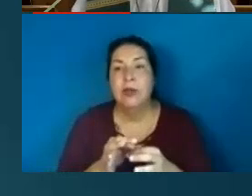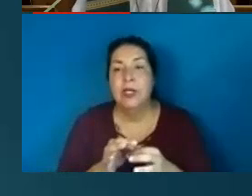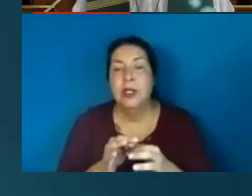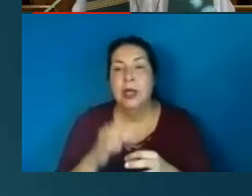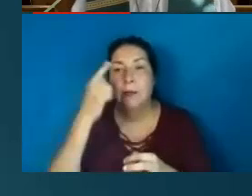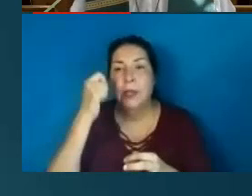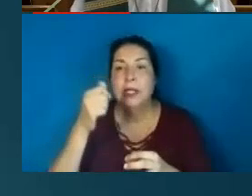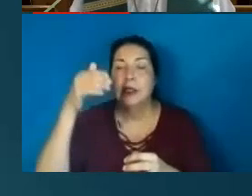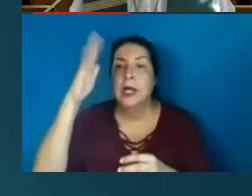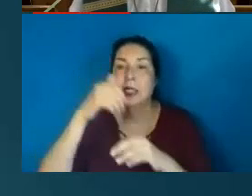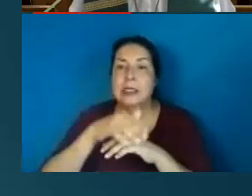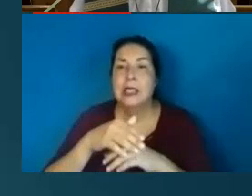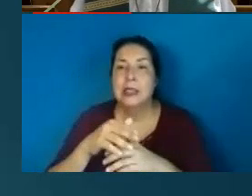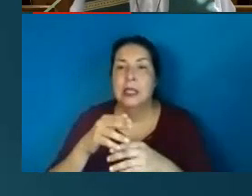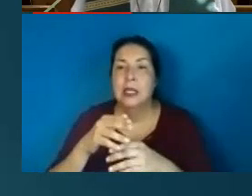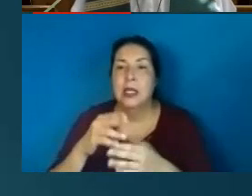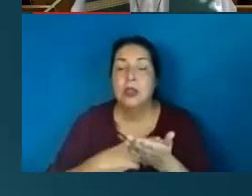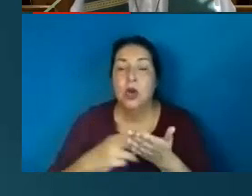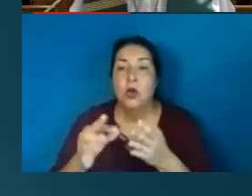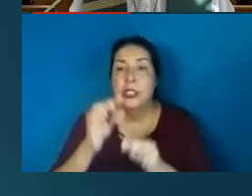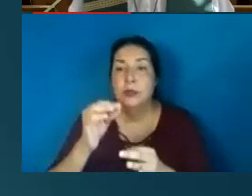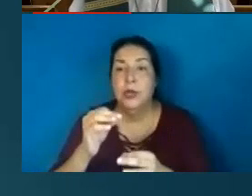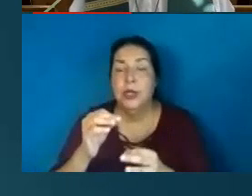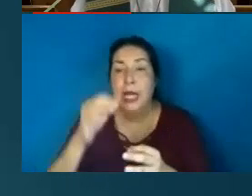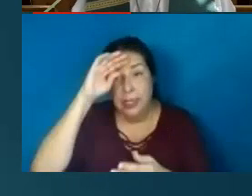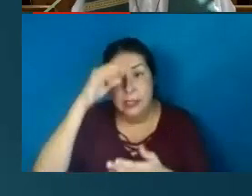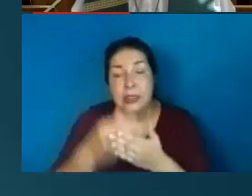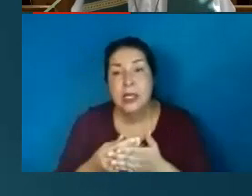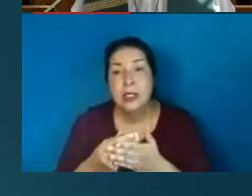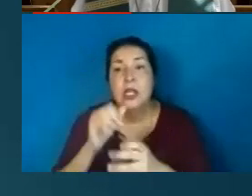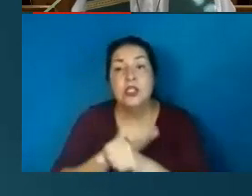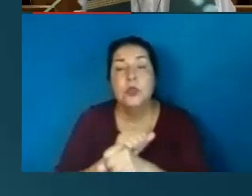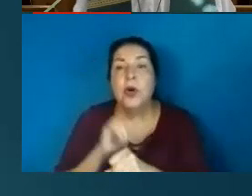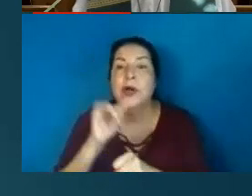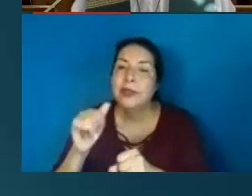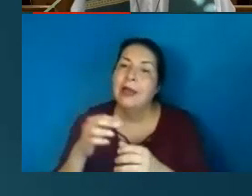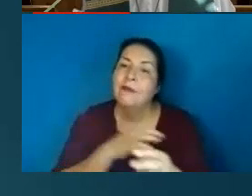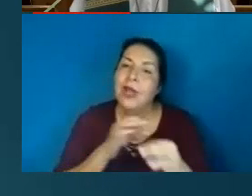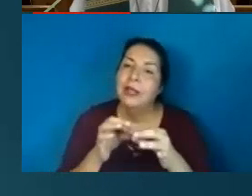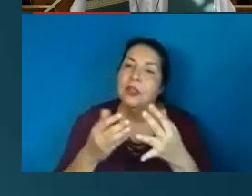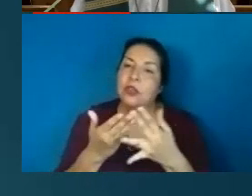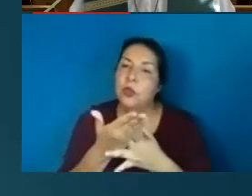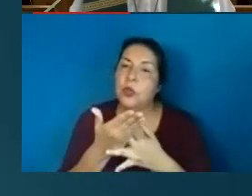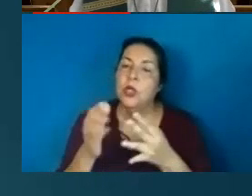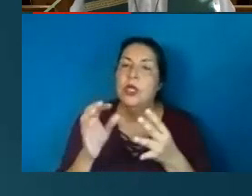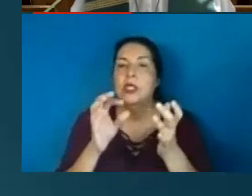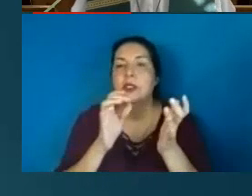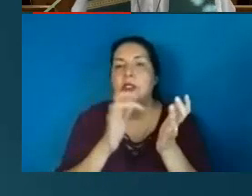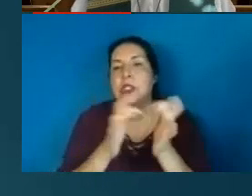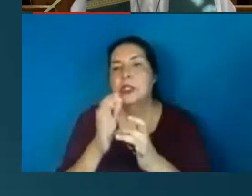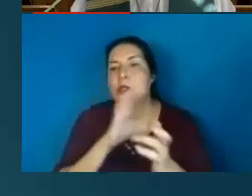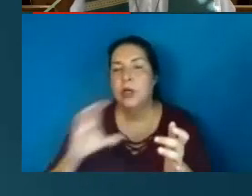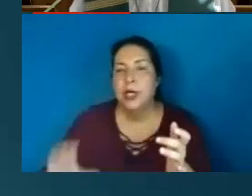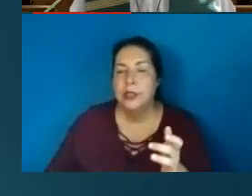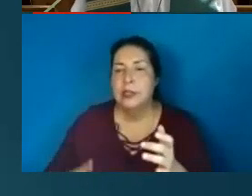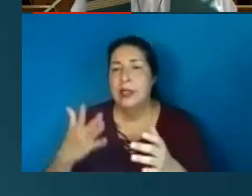our hearts to work in us this saving faith in Jesus Christ, the Christ who bled and died on the cross,